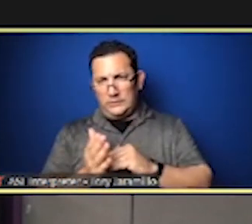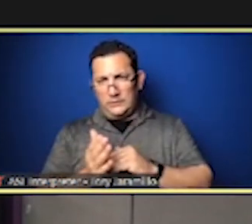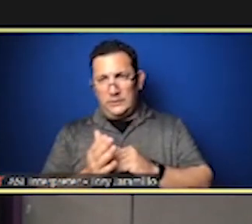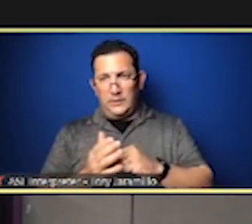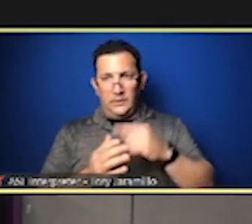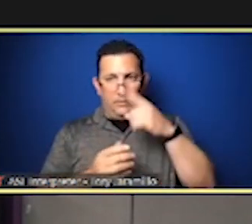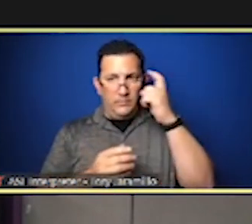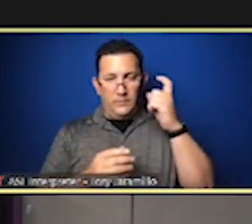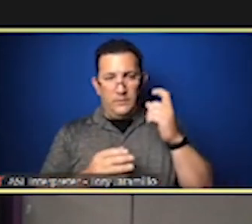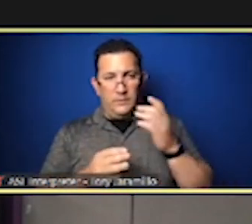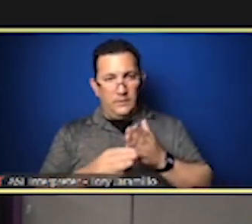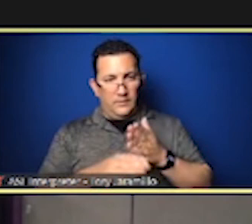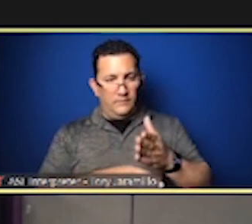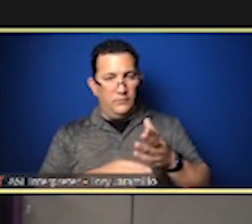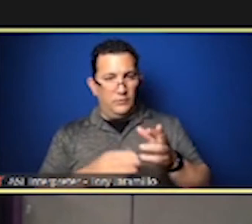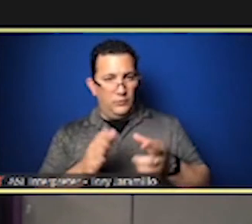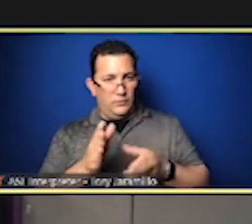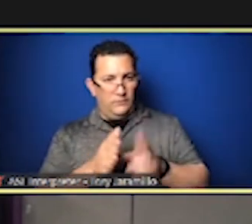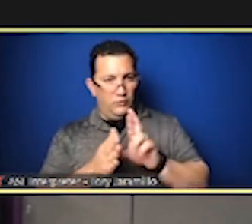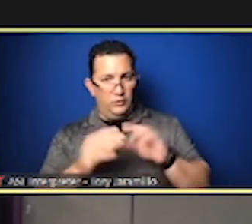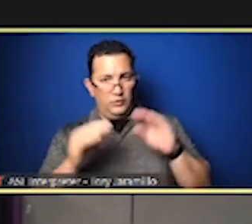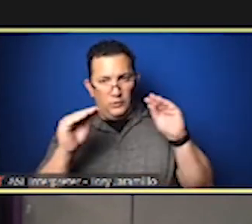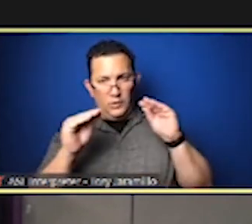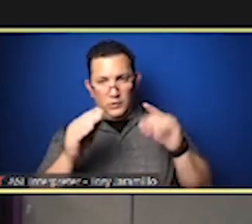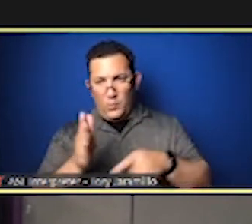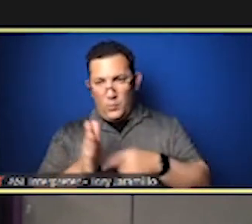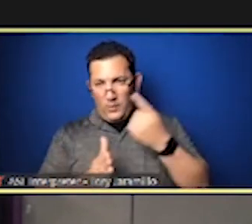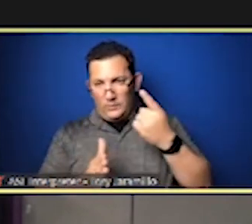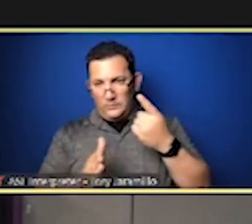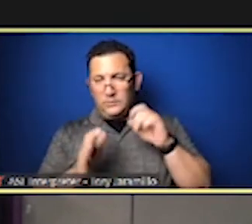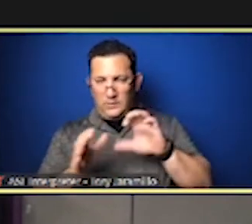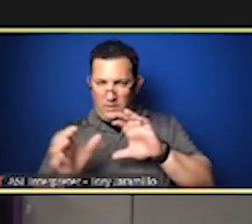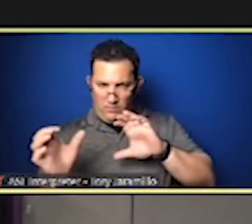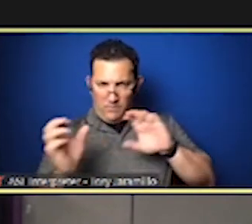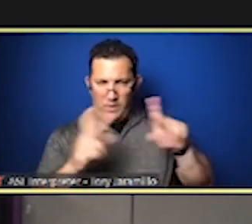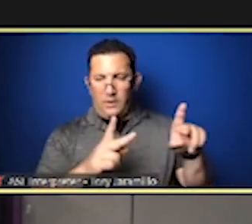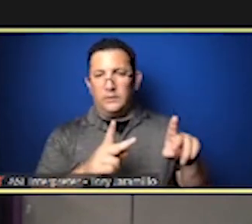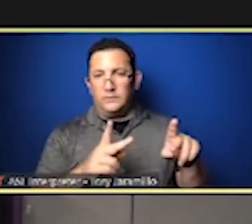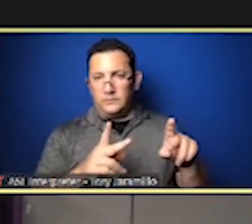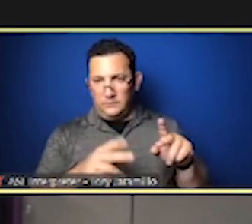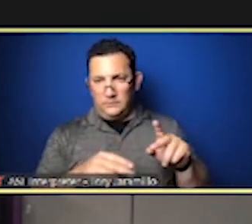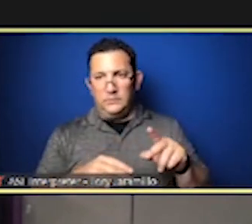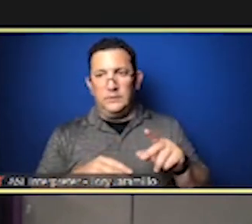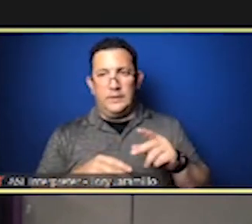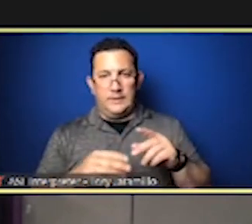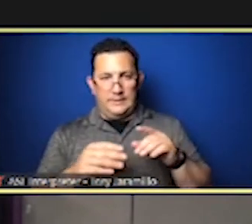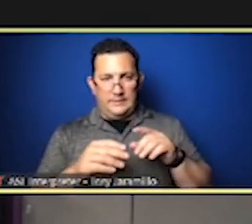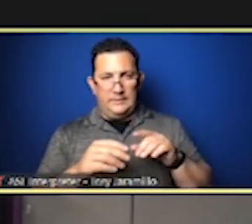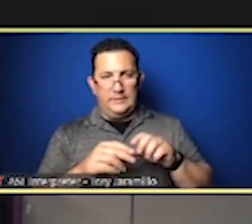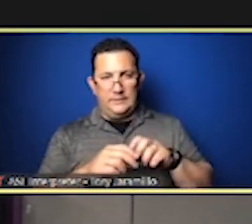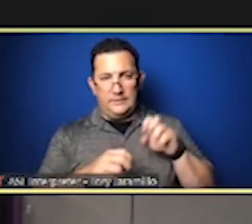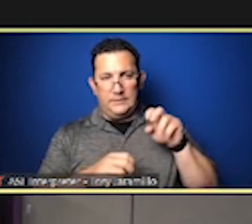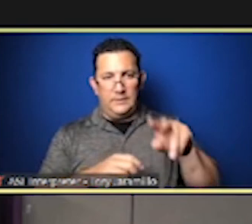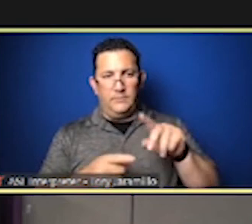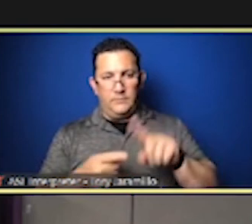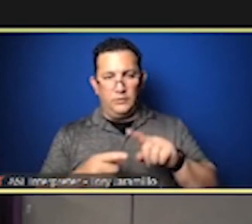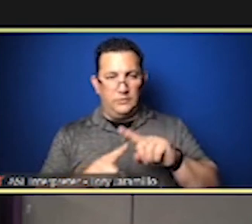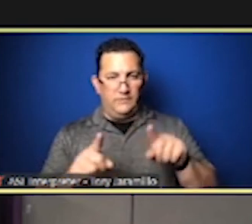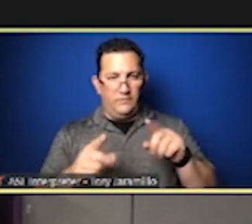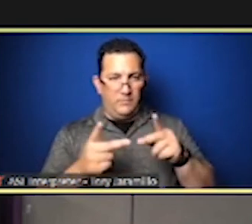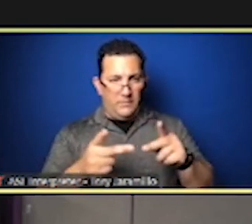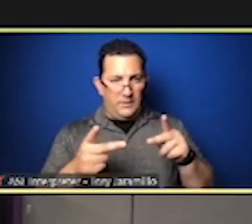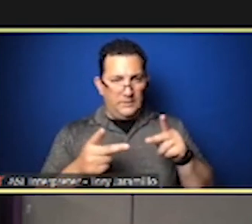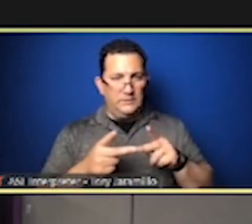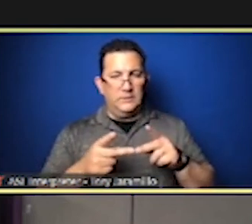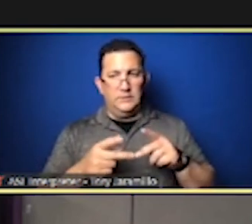you've reviewed instruction one time, you can go back and skip to different places that